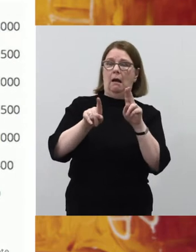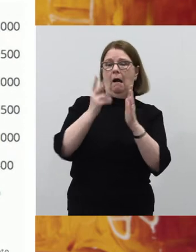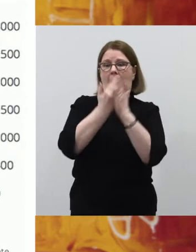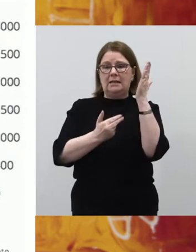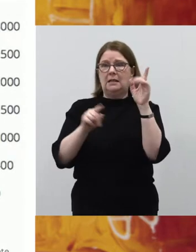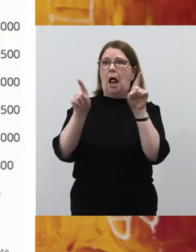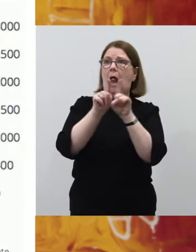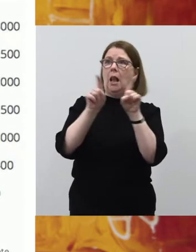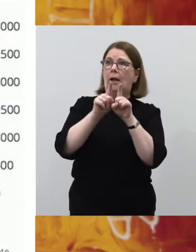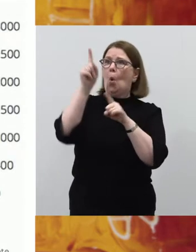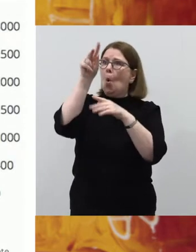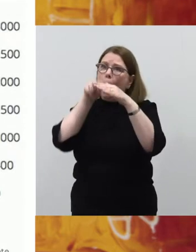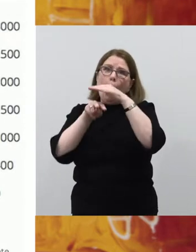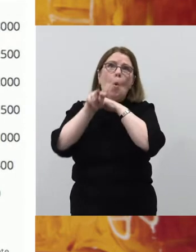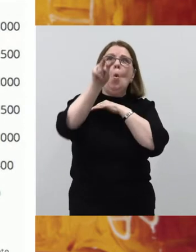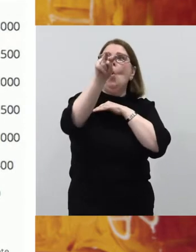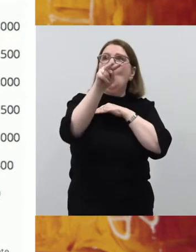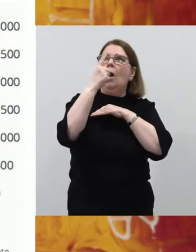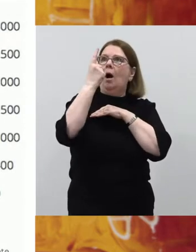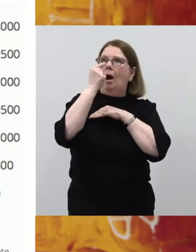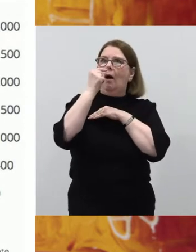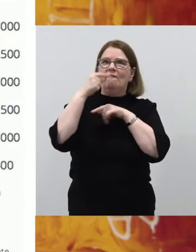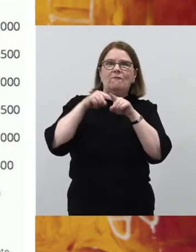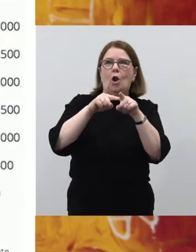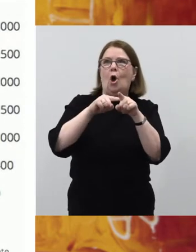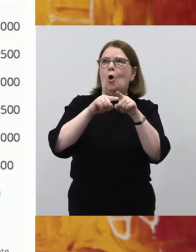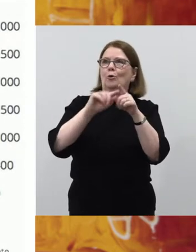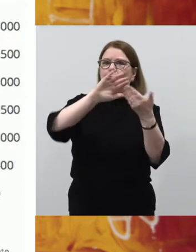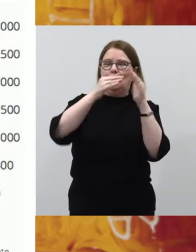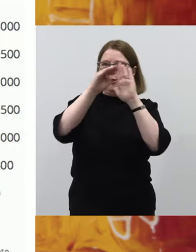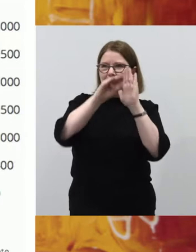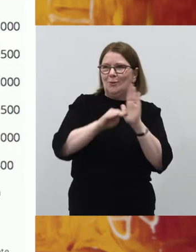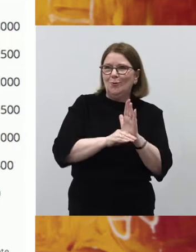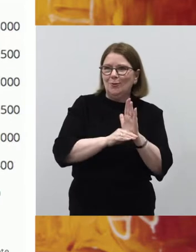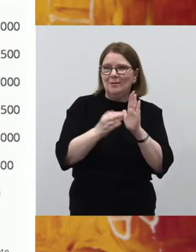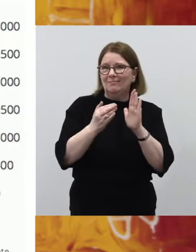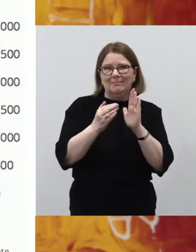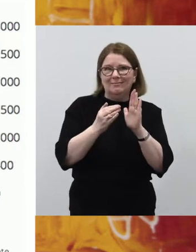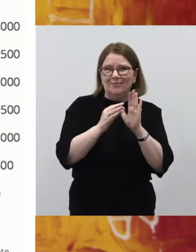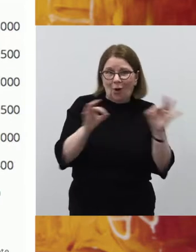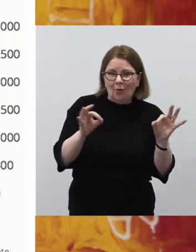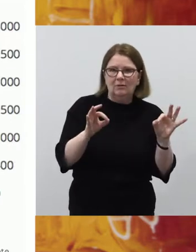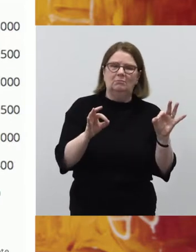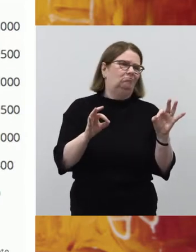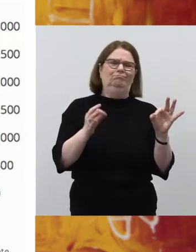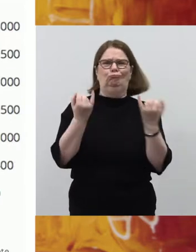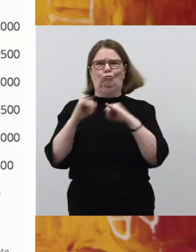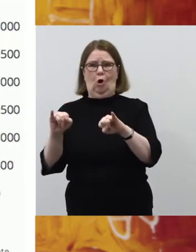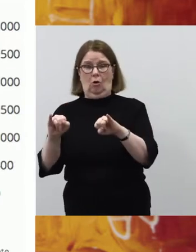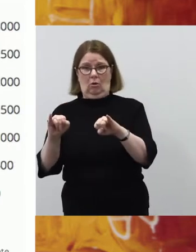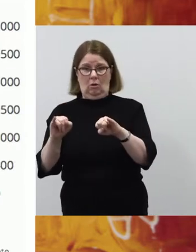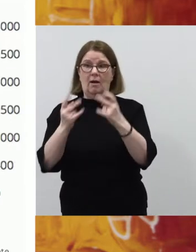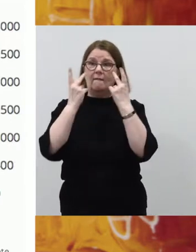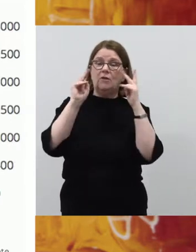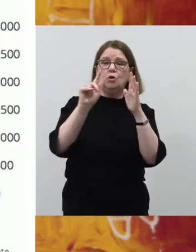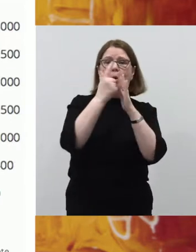pandemic. Significantly, anxiety and depression have impacted Aboriginal communities with the horrific figure that suicide in the